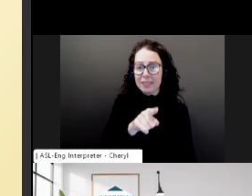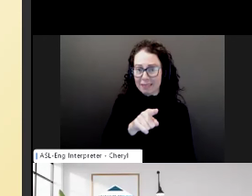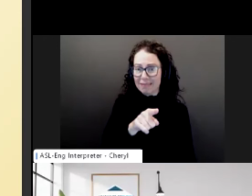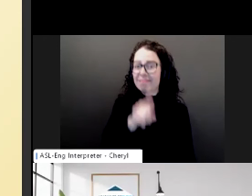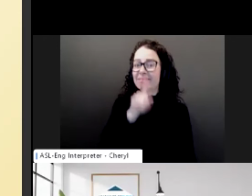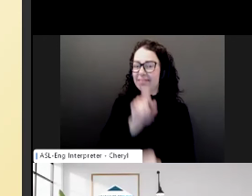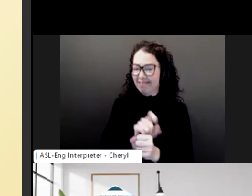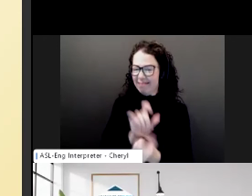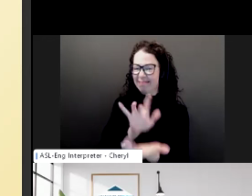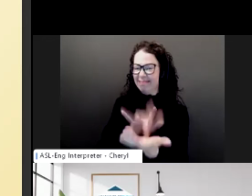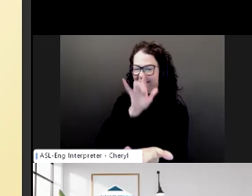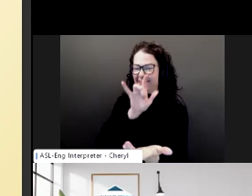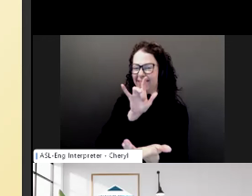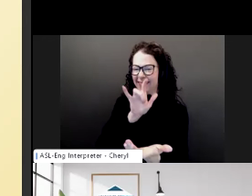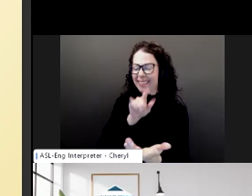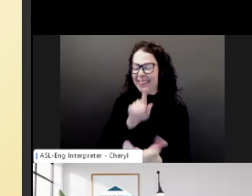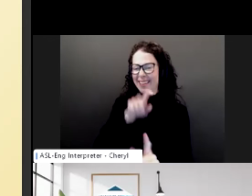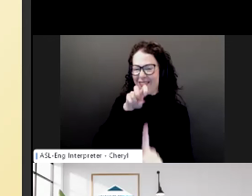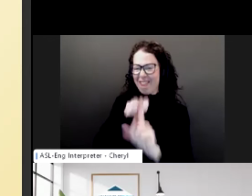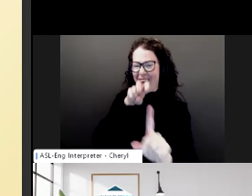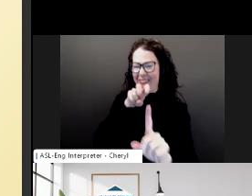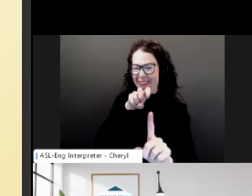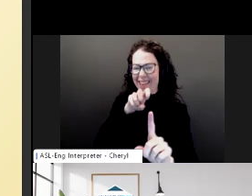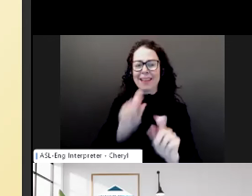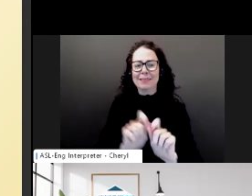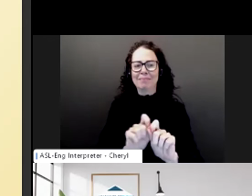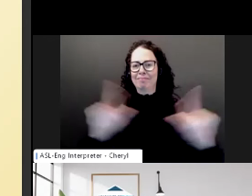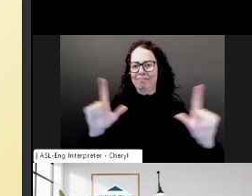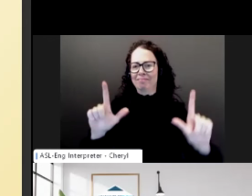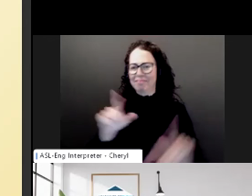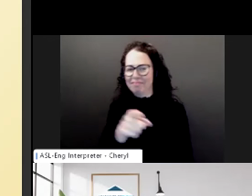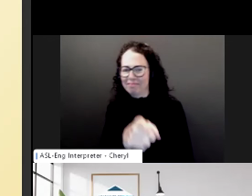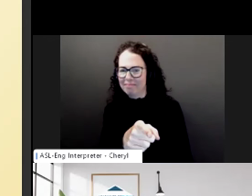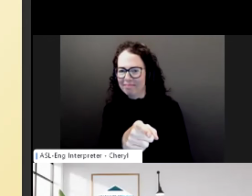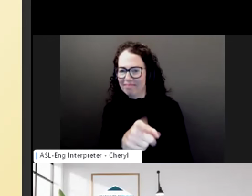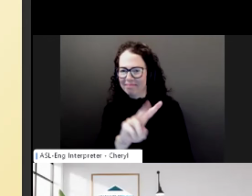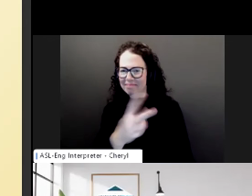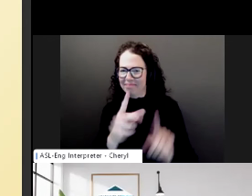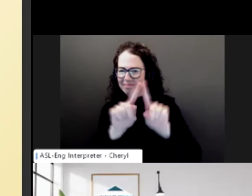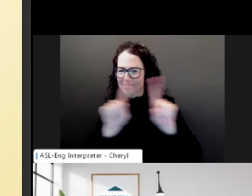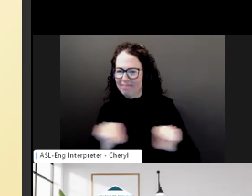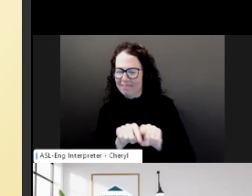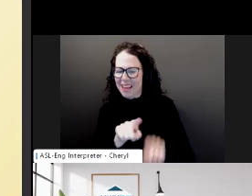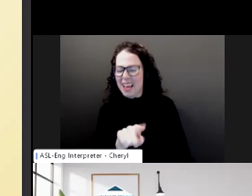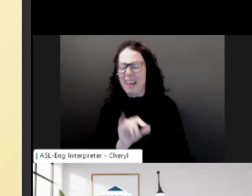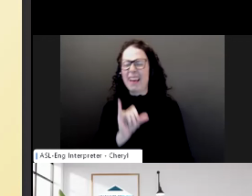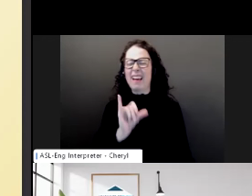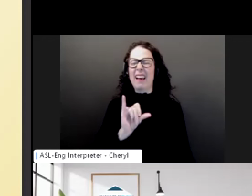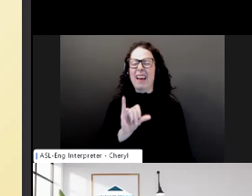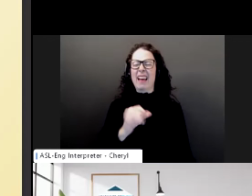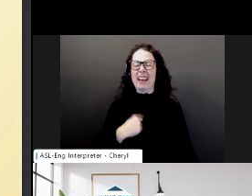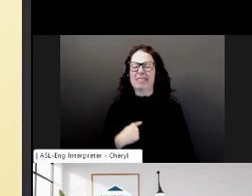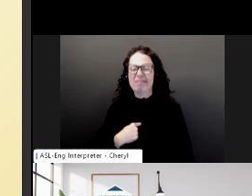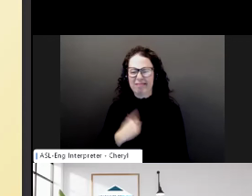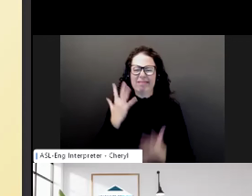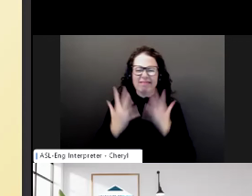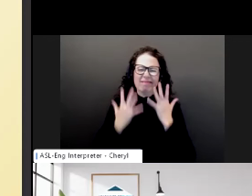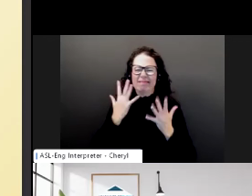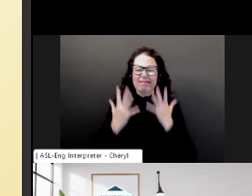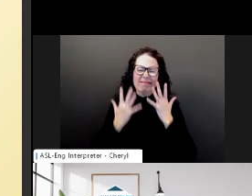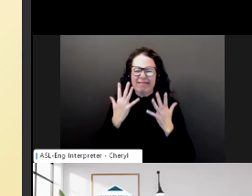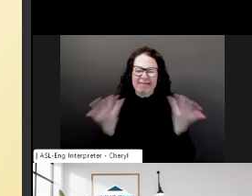you'll receive this screen on your site, on your browser, and you'll know that you fell for one of our, like I said, they're all harmless. We